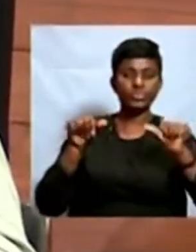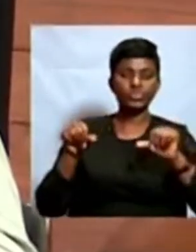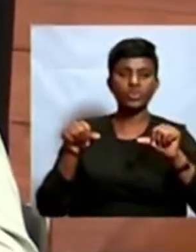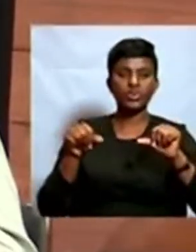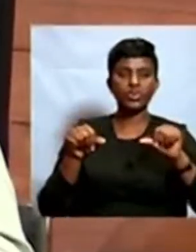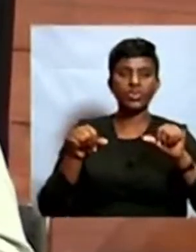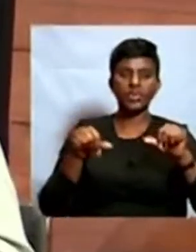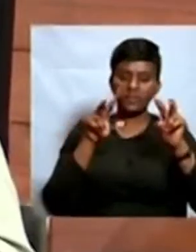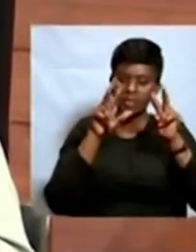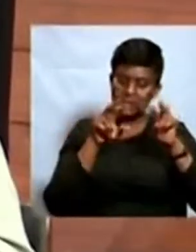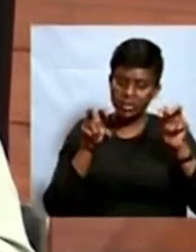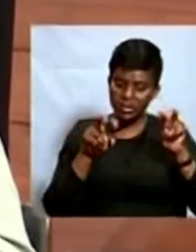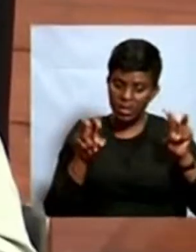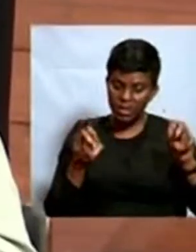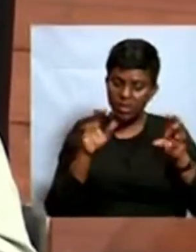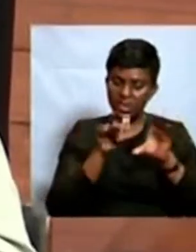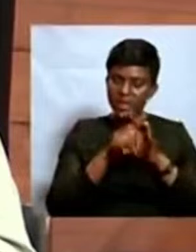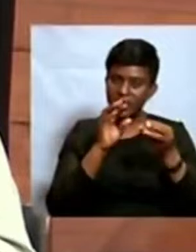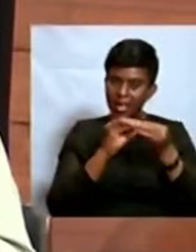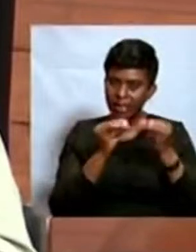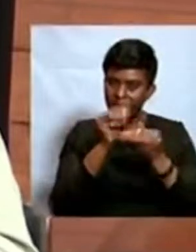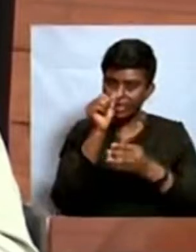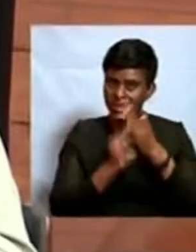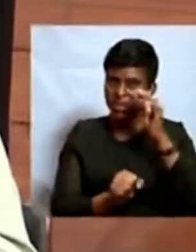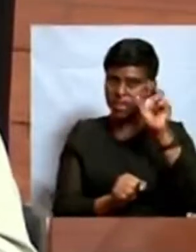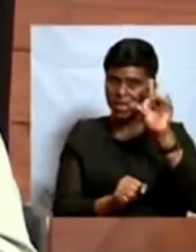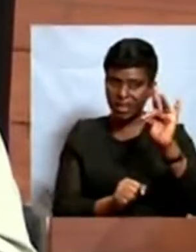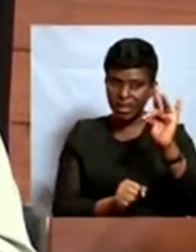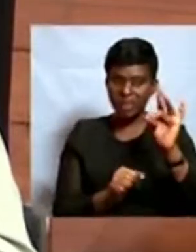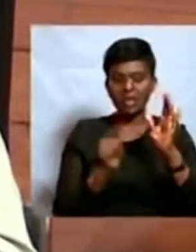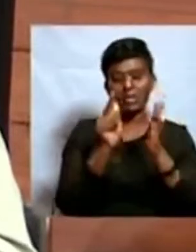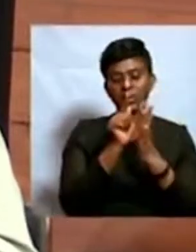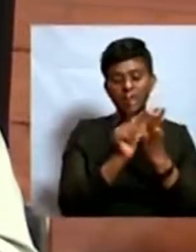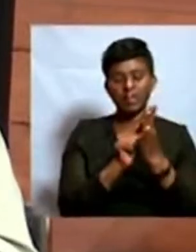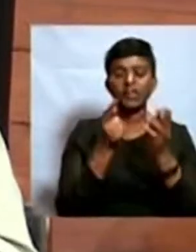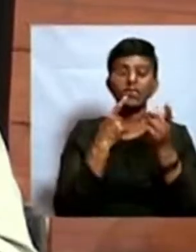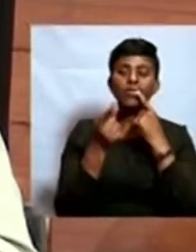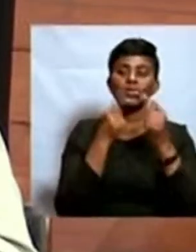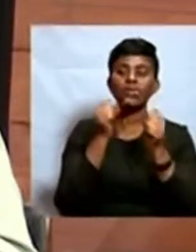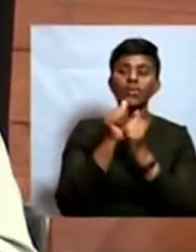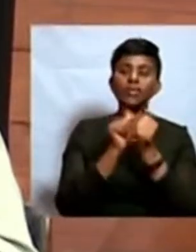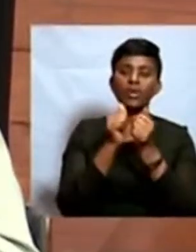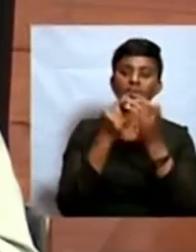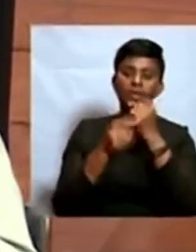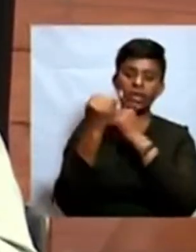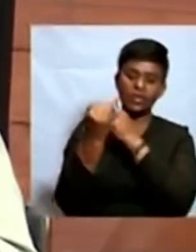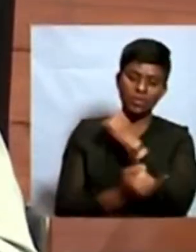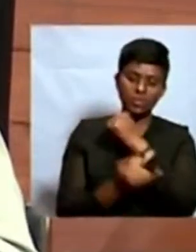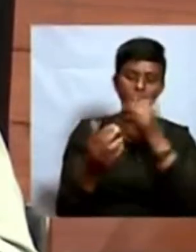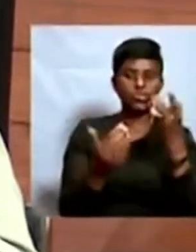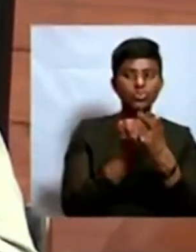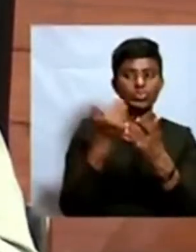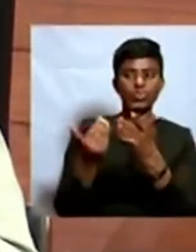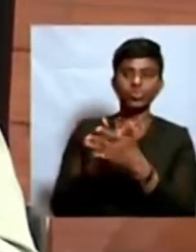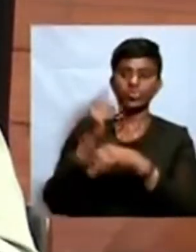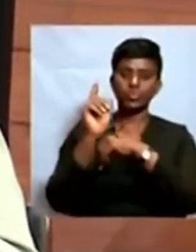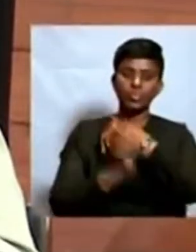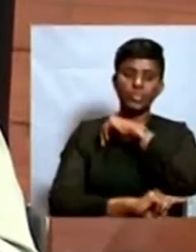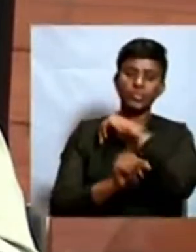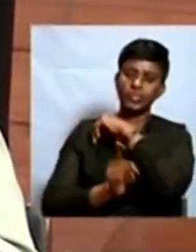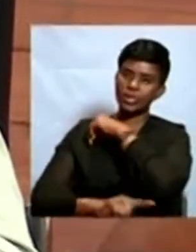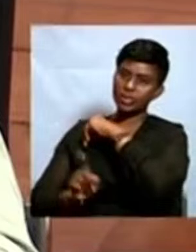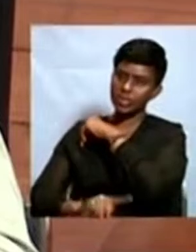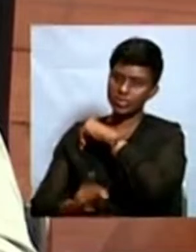When you check on Section 8 of the bill, it is talking of introducing new penalties.